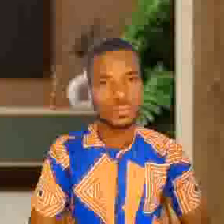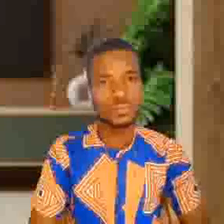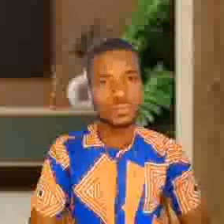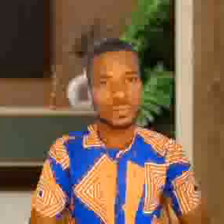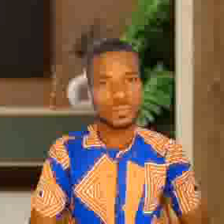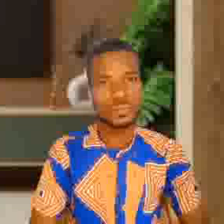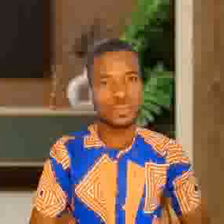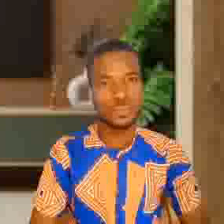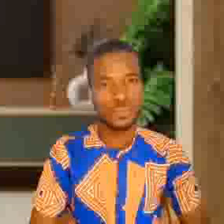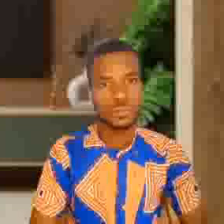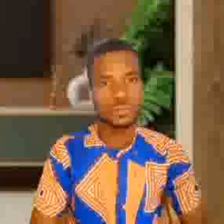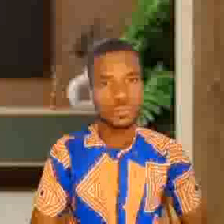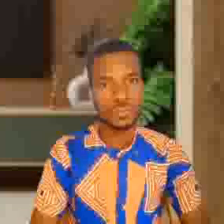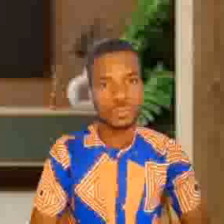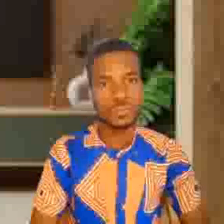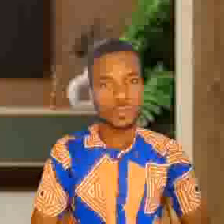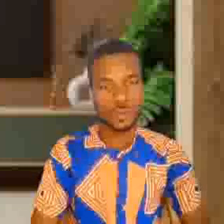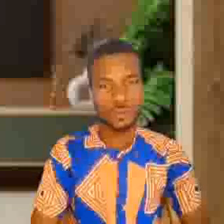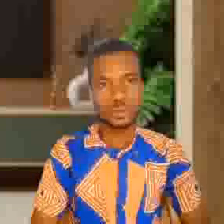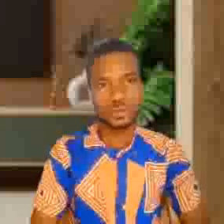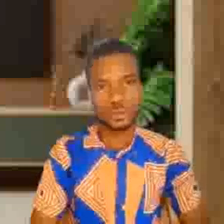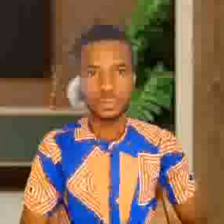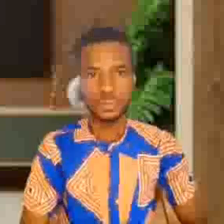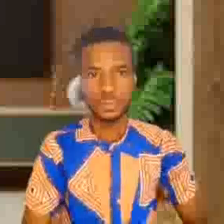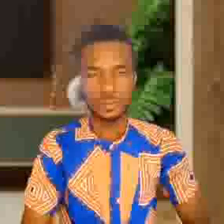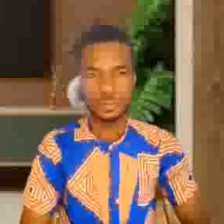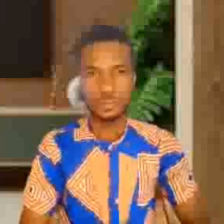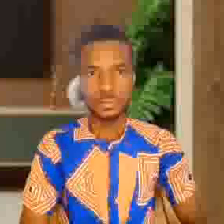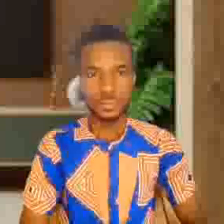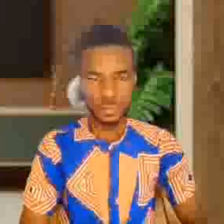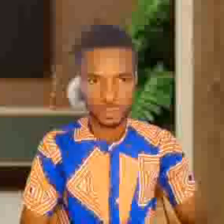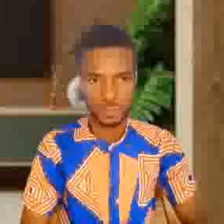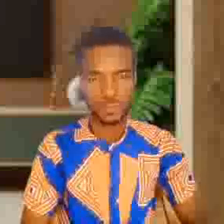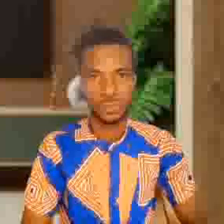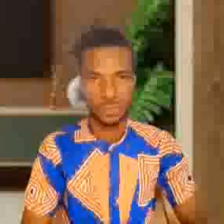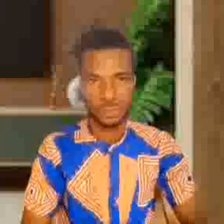another direction. Please help me tell your neighbor, I will go with God.